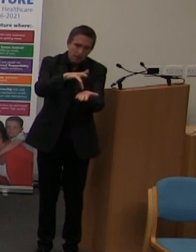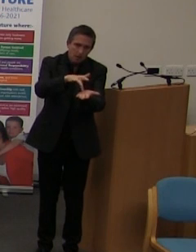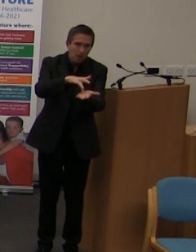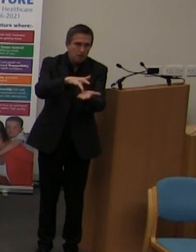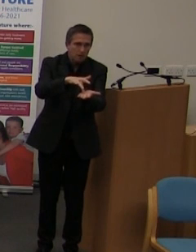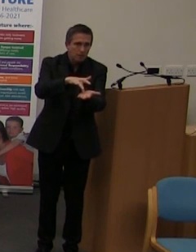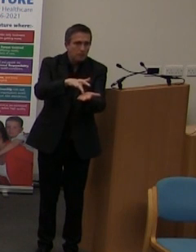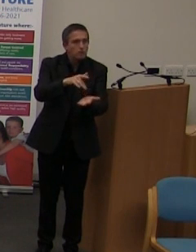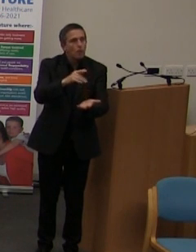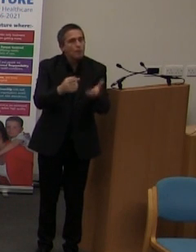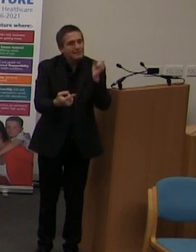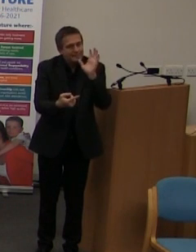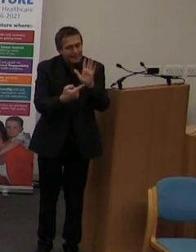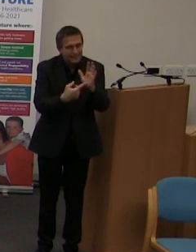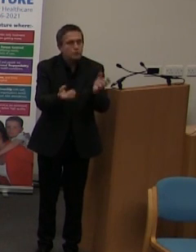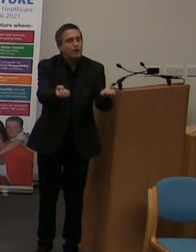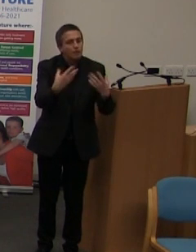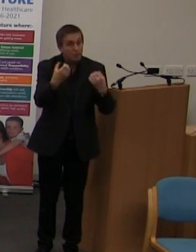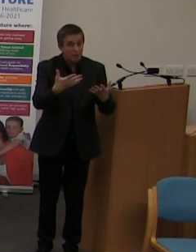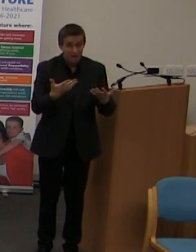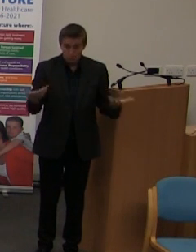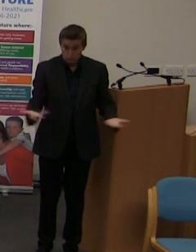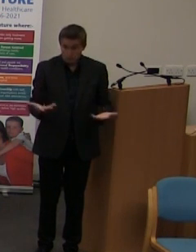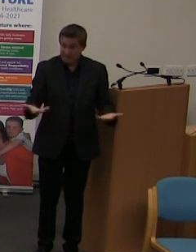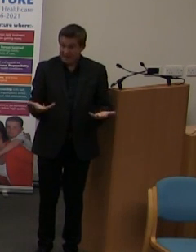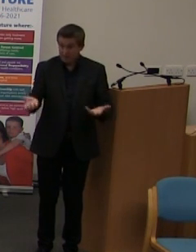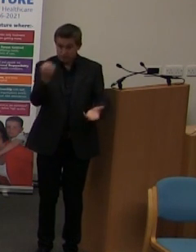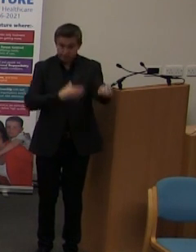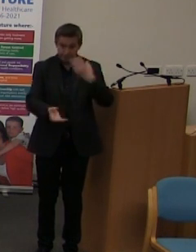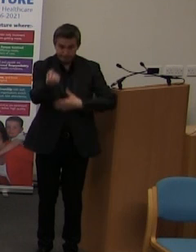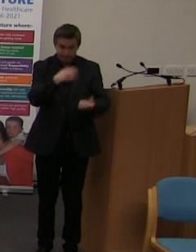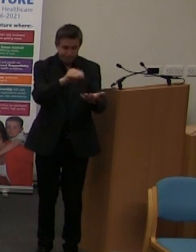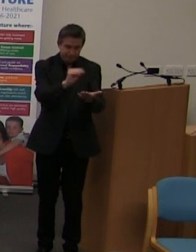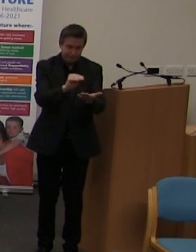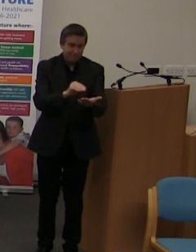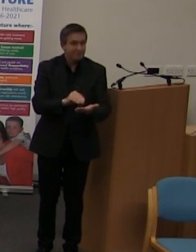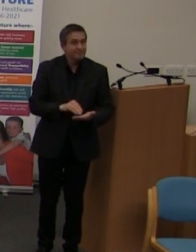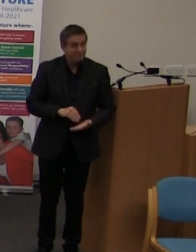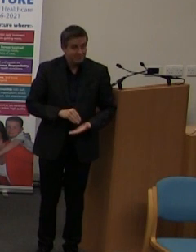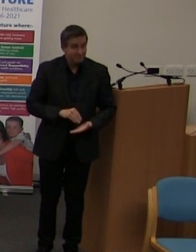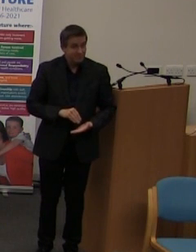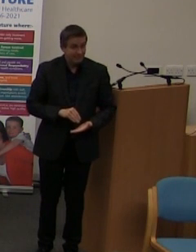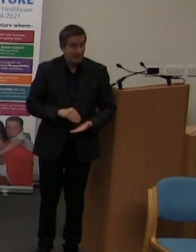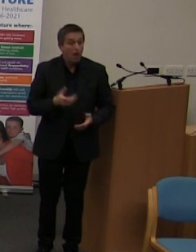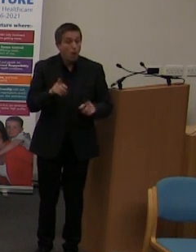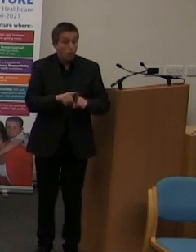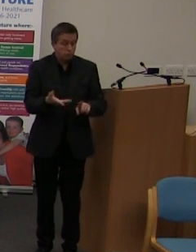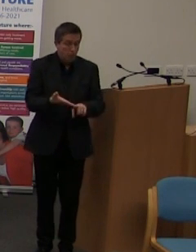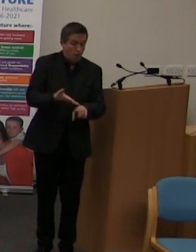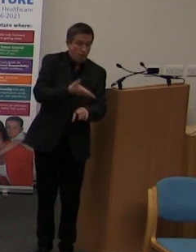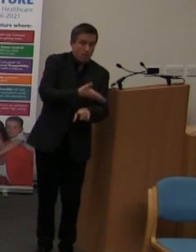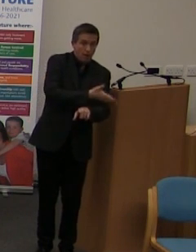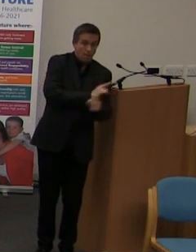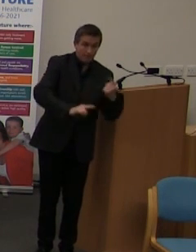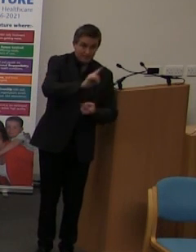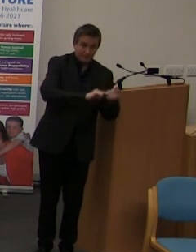you to help us do that, and we've received a lot of good comments both in this session and the previous session